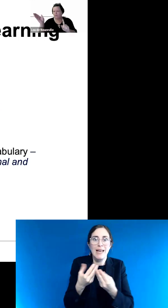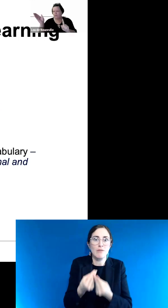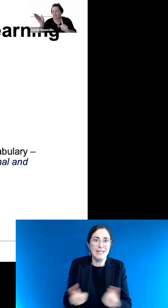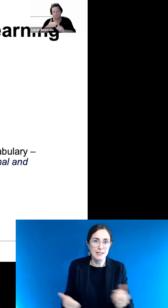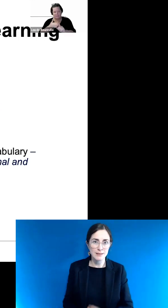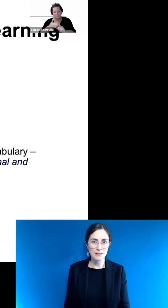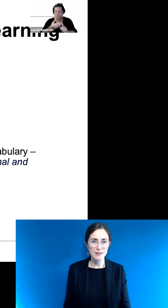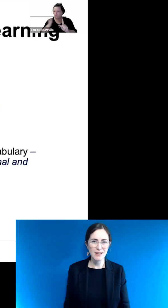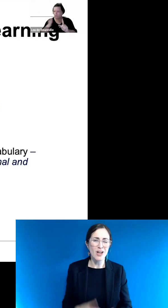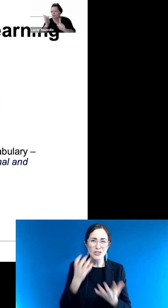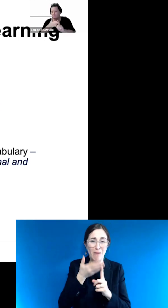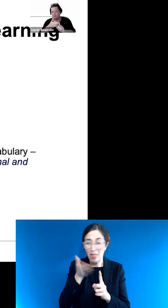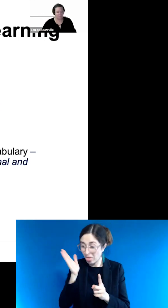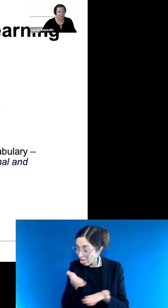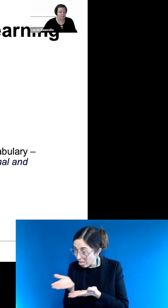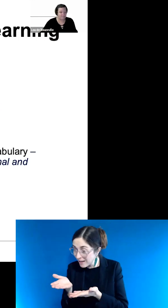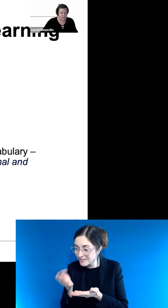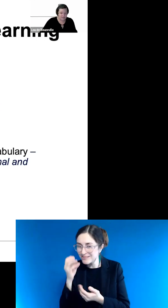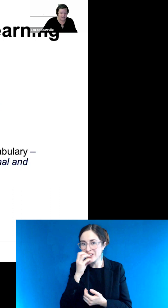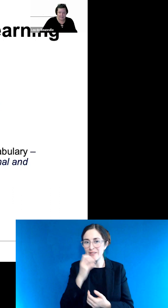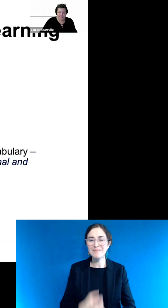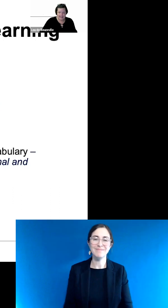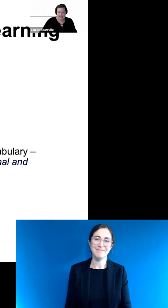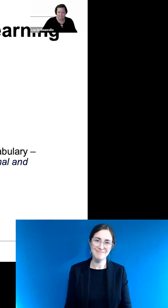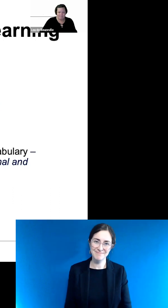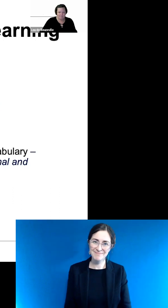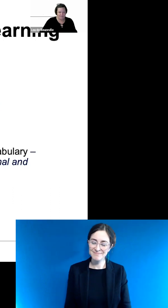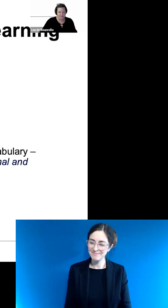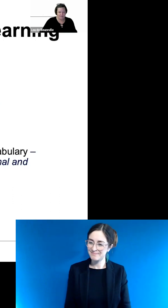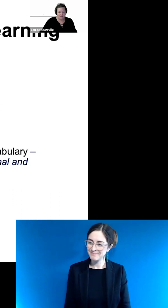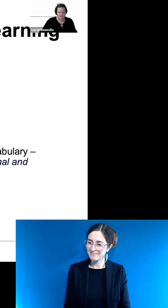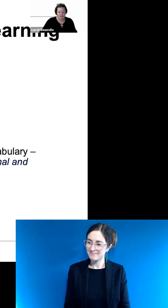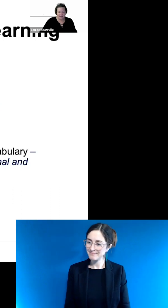So I'm very easily like, oh, shiny thing, distracted.